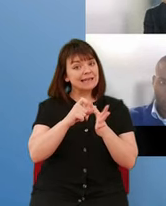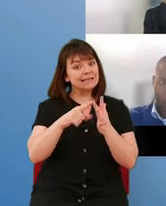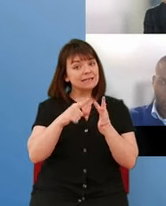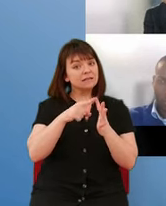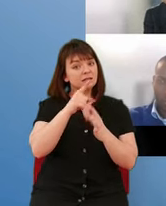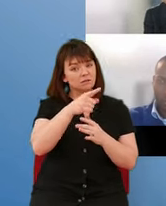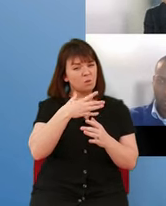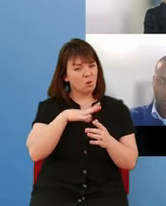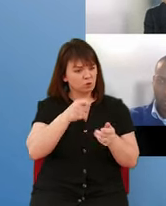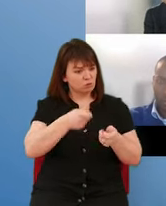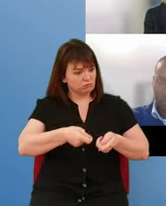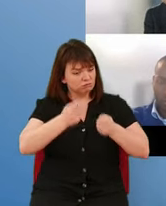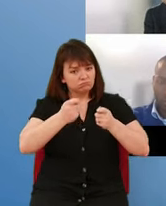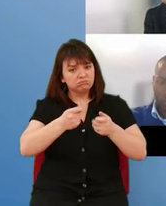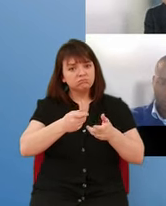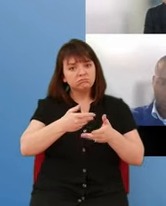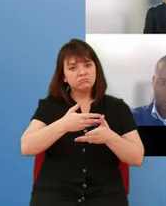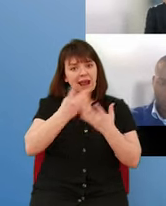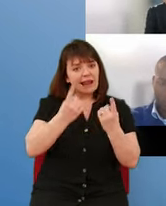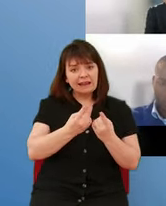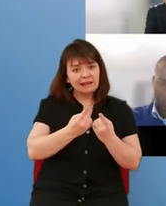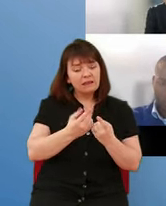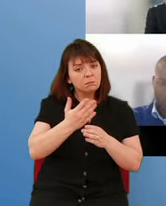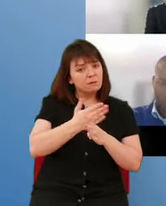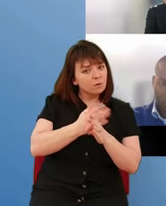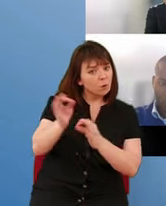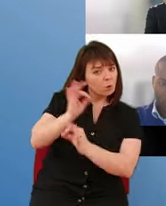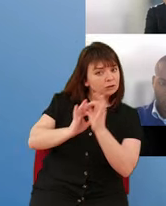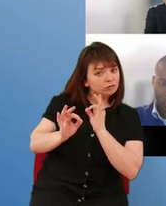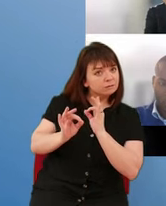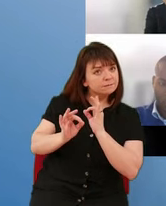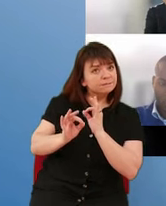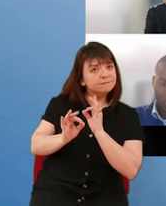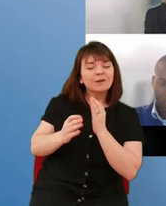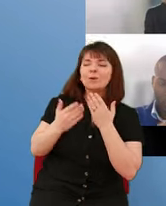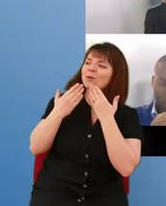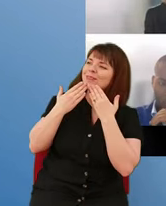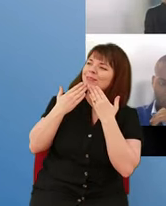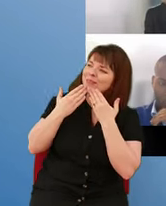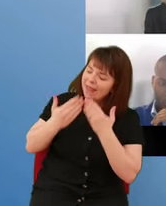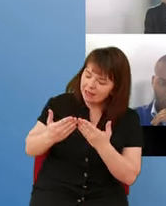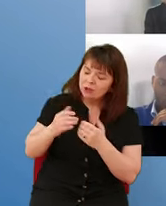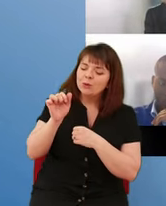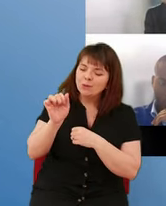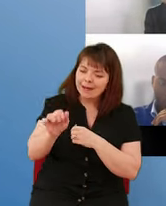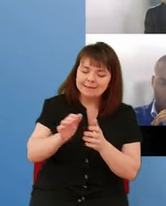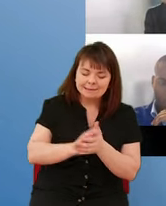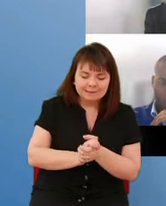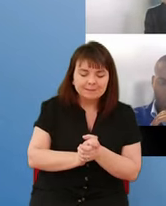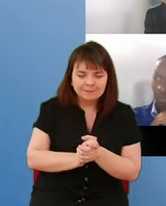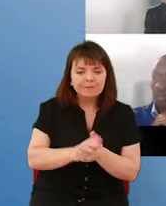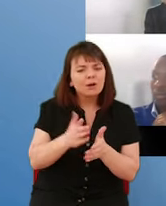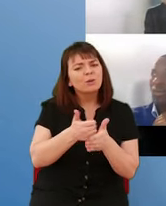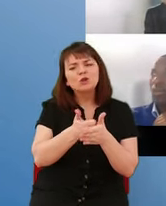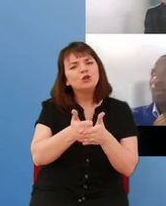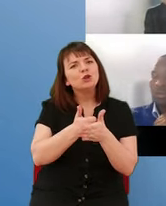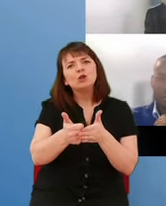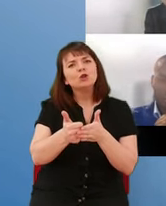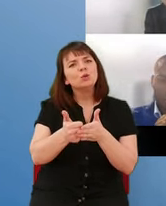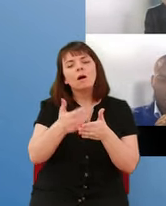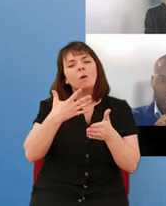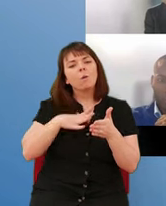Thank you very much. So just as usual, just going to focus on the highest risks and